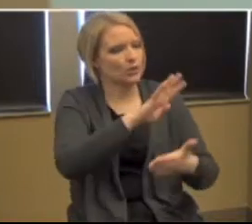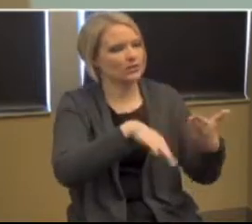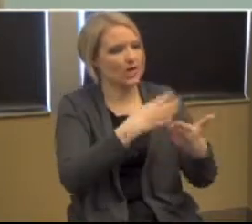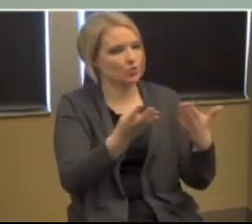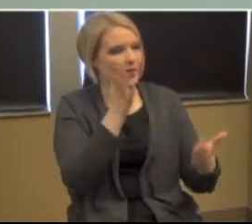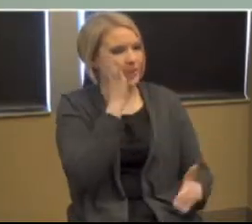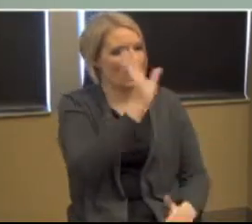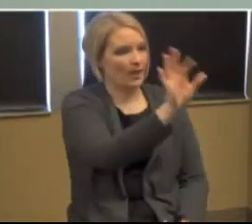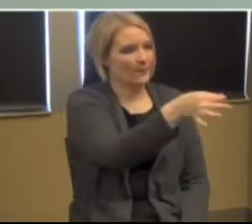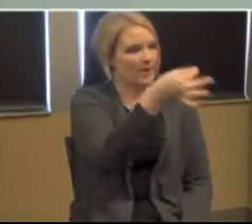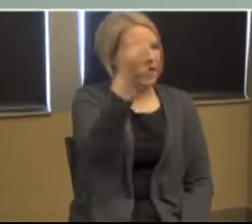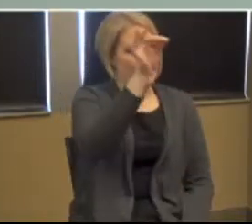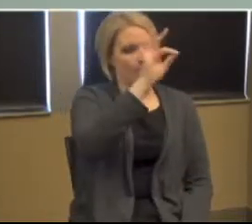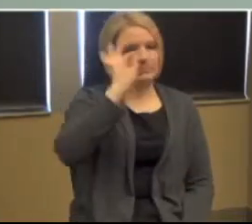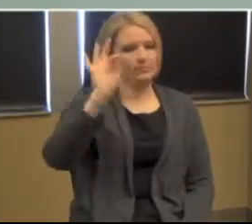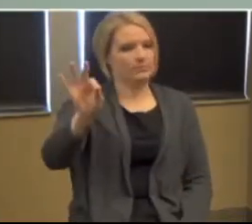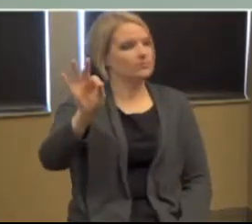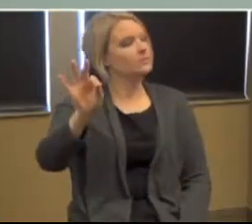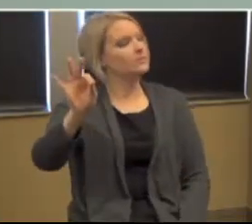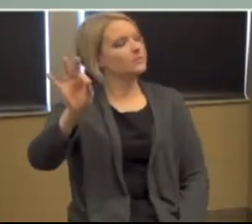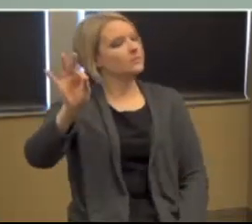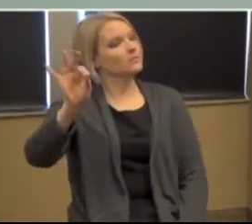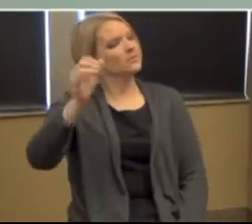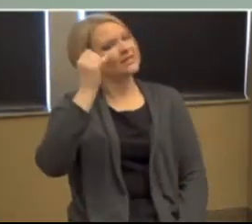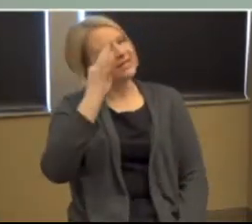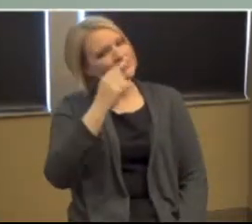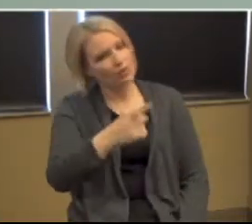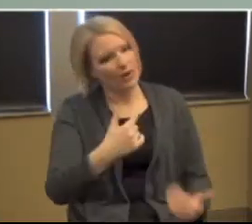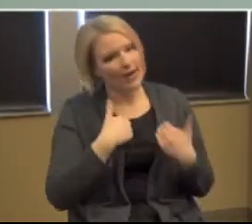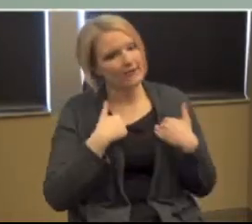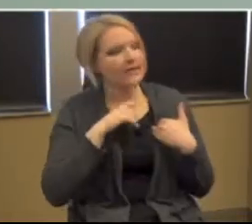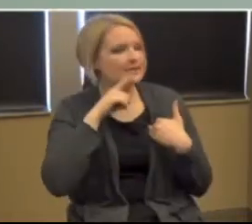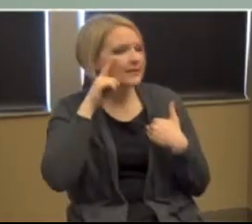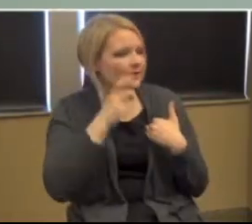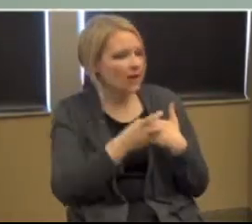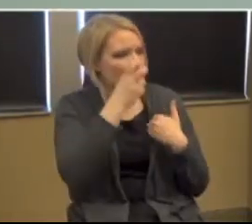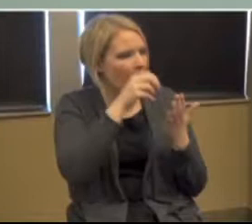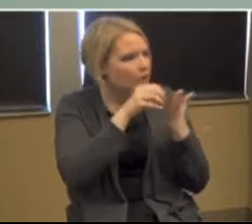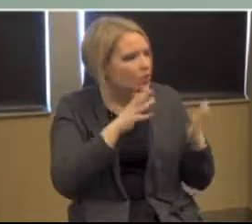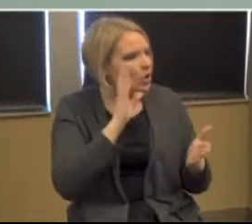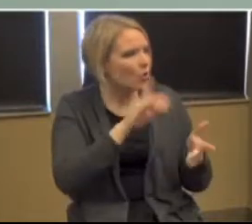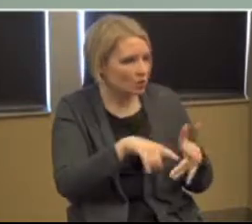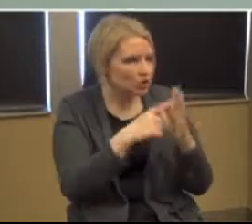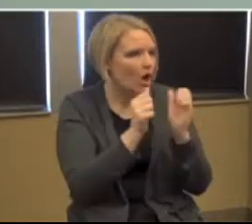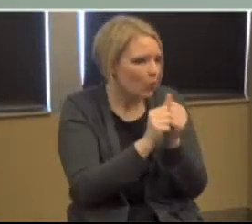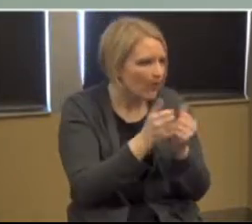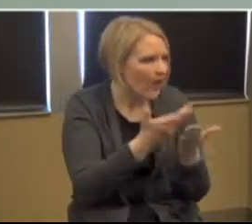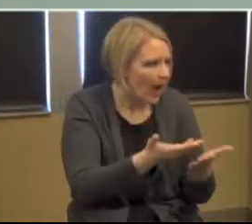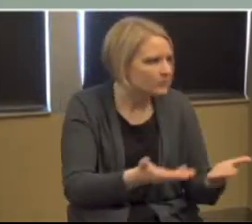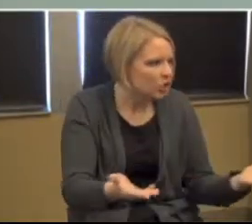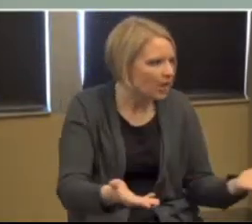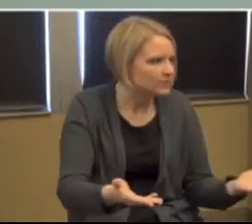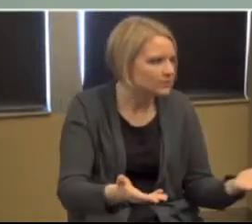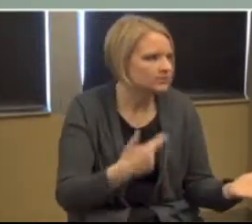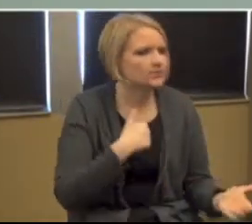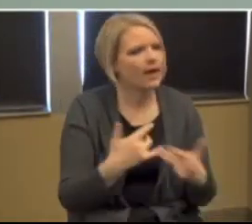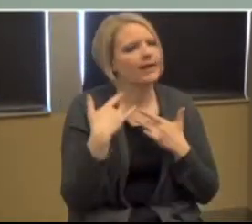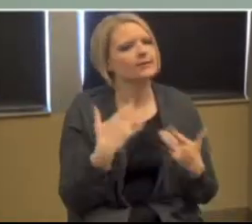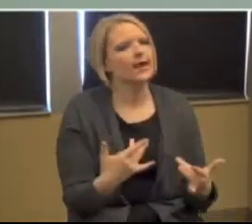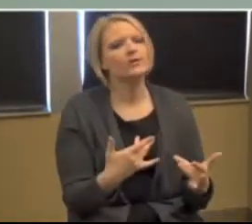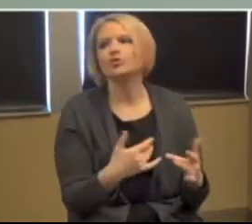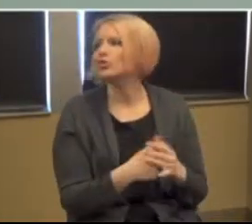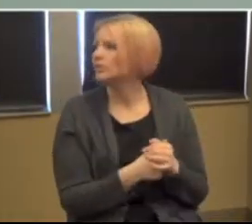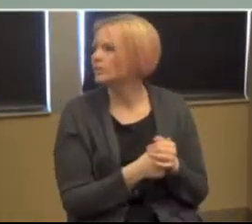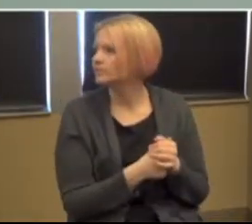that schedule. Obviously, if you have a deaf-blind student, we start with object. What I typically do